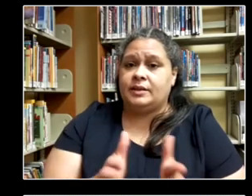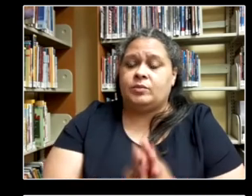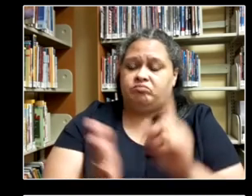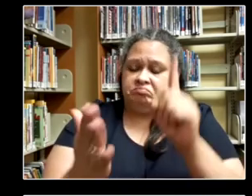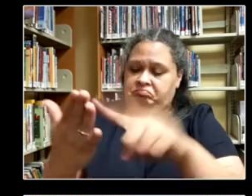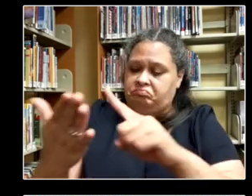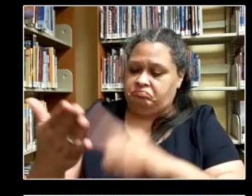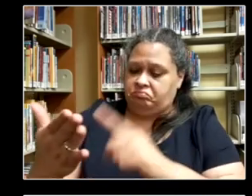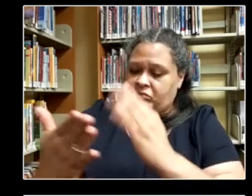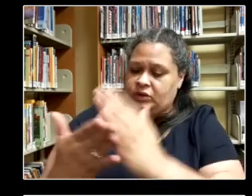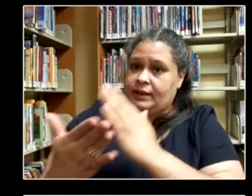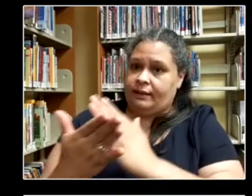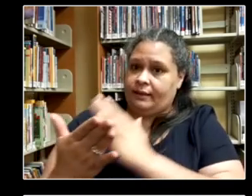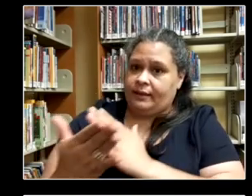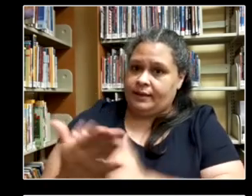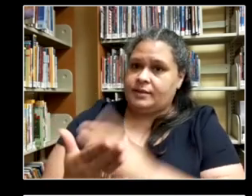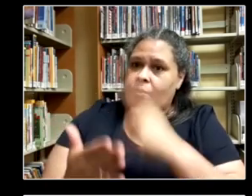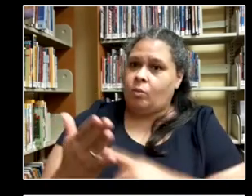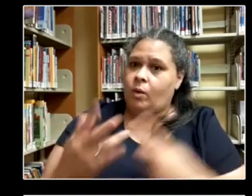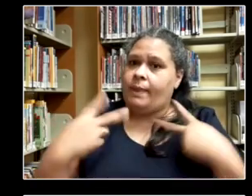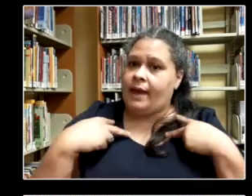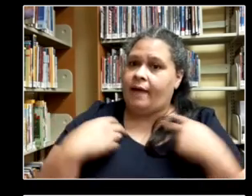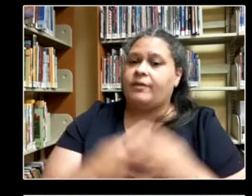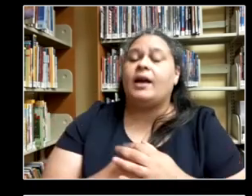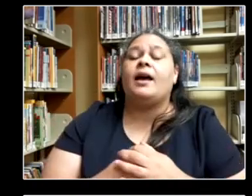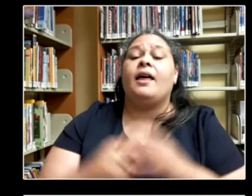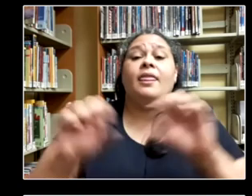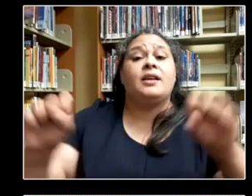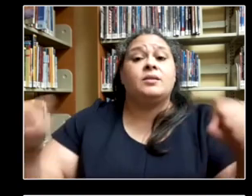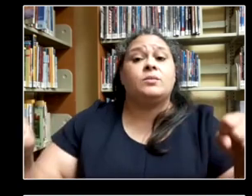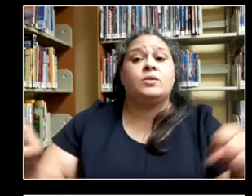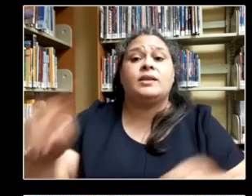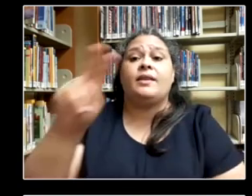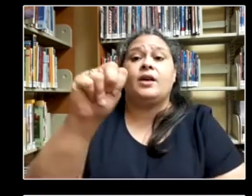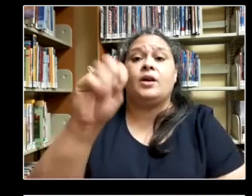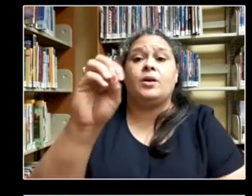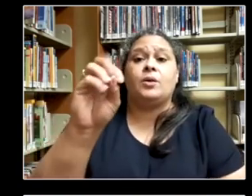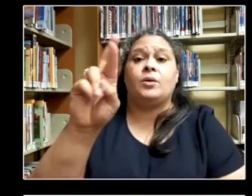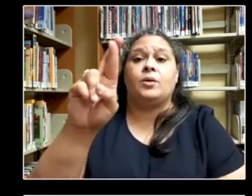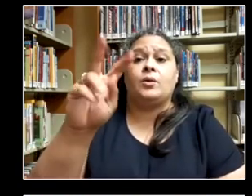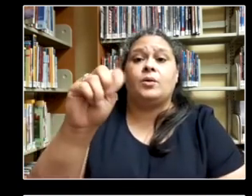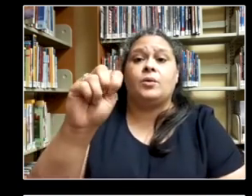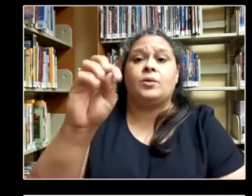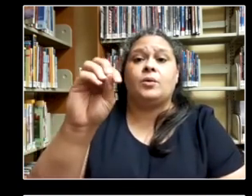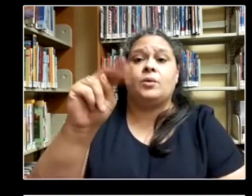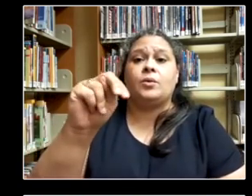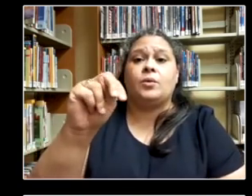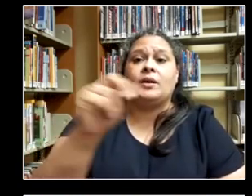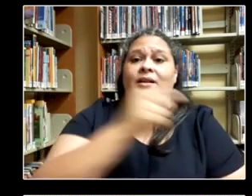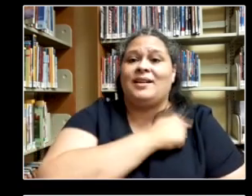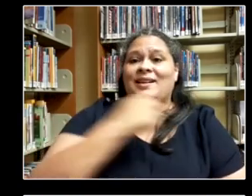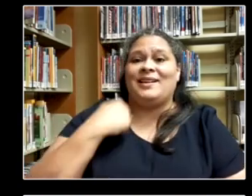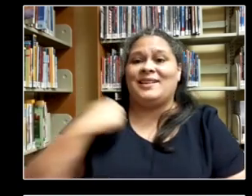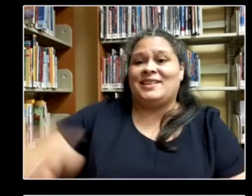collections. This scroll is part of the Norton Museum of Art's Chinese collection. We decided to discuss this work